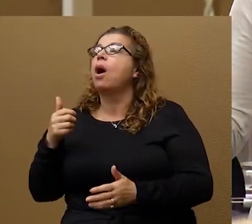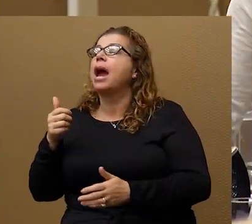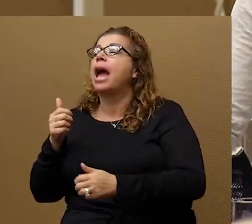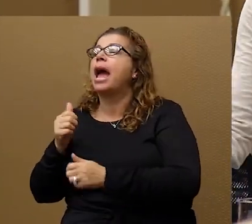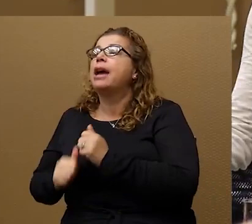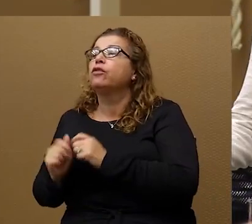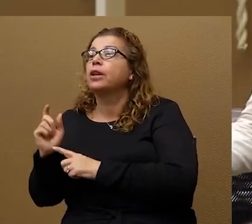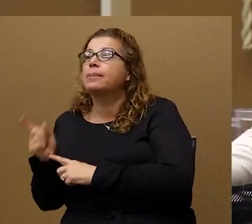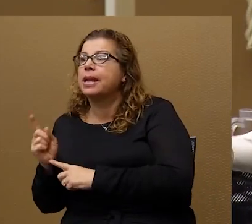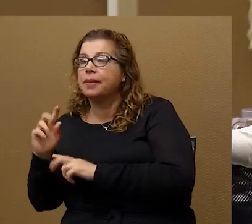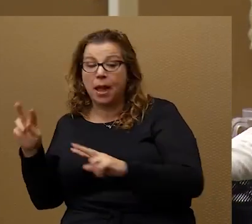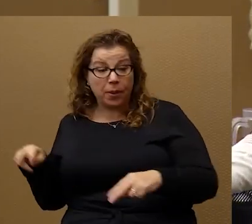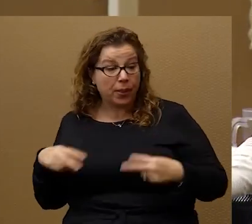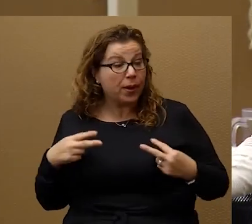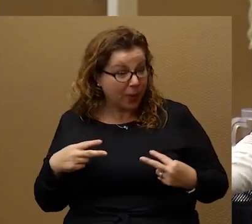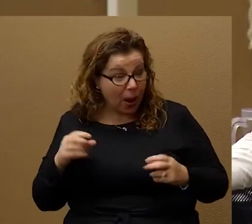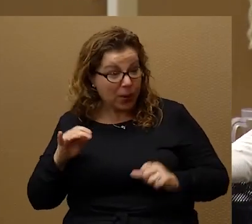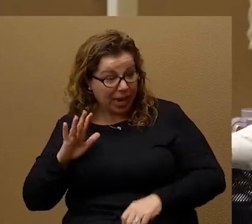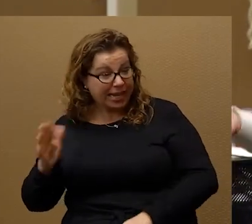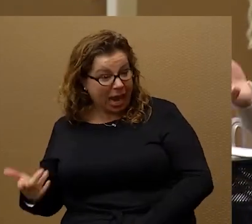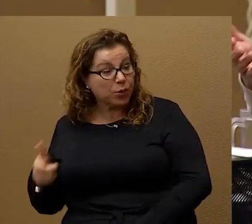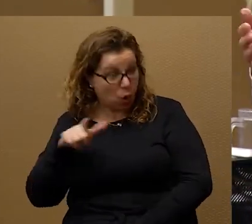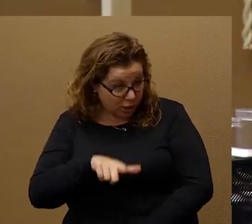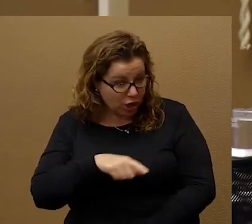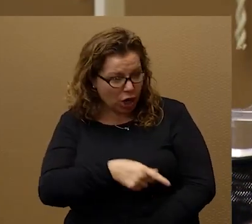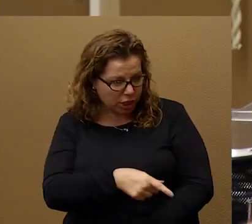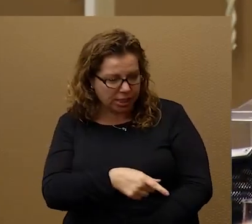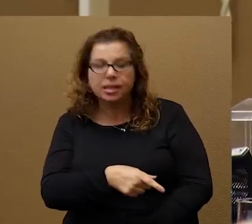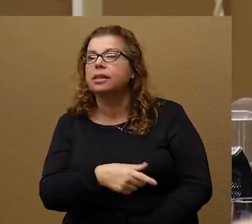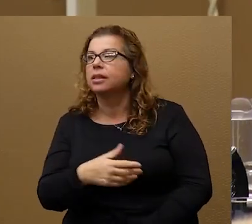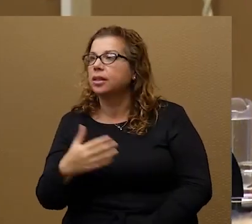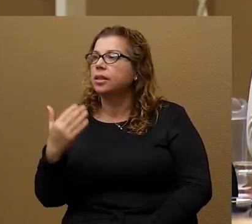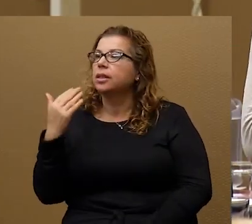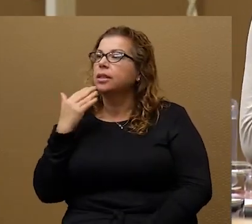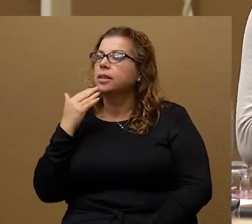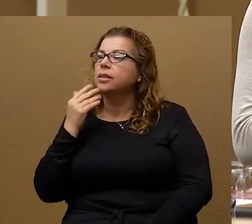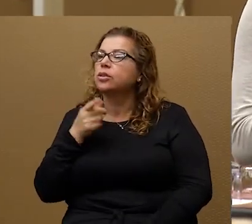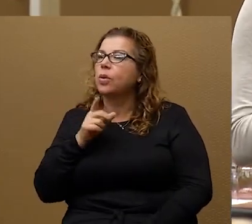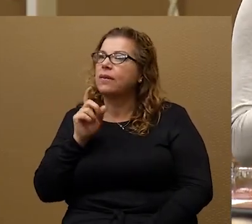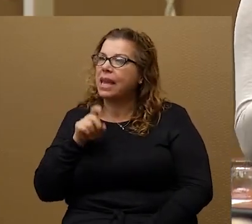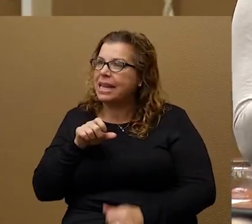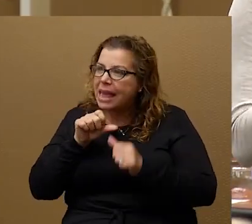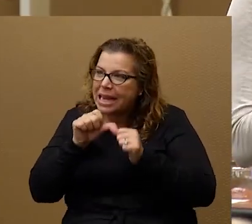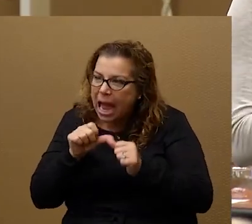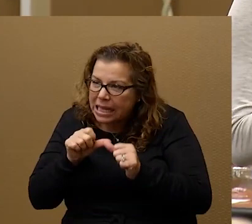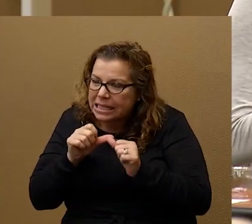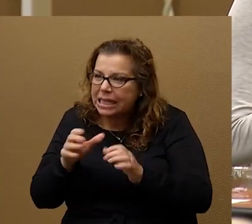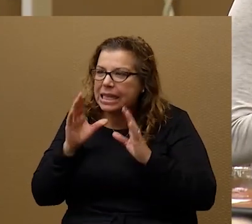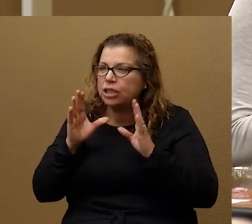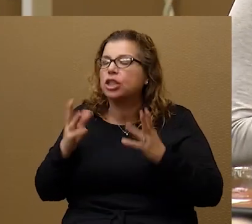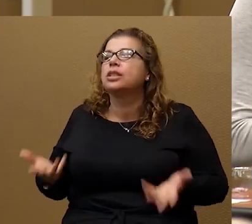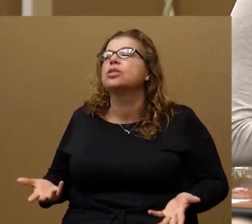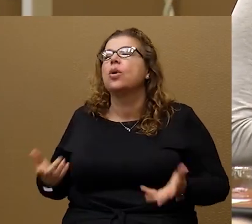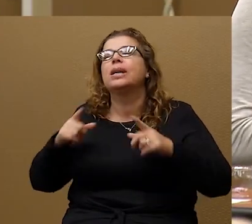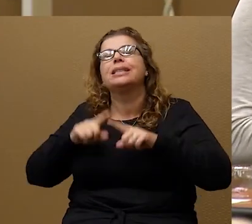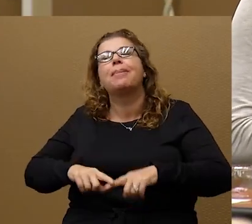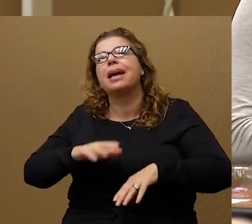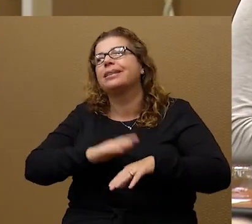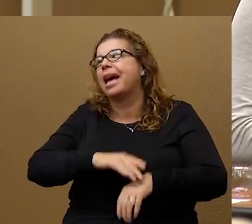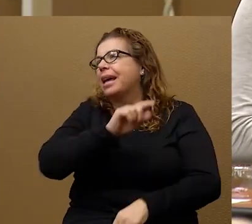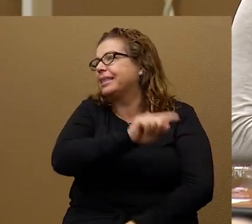going to say, okay, now it's your turn, if it's constant. So it just depends on every